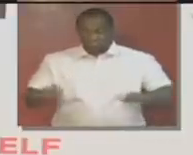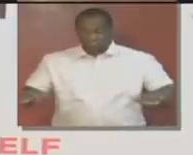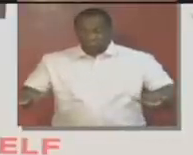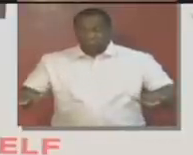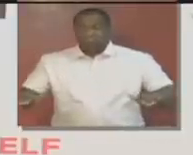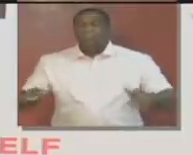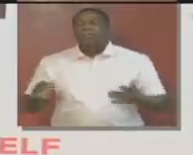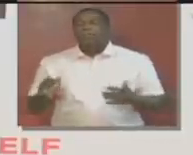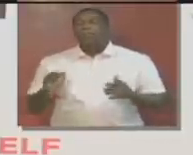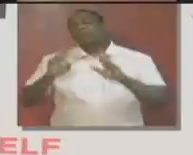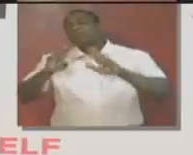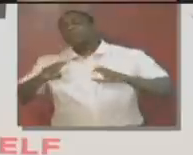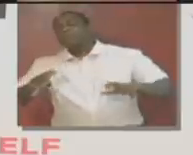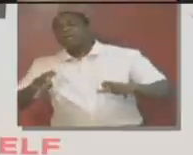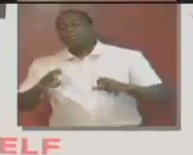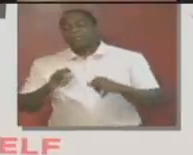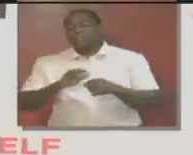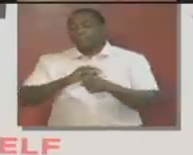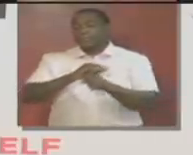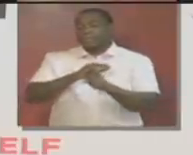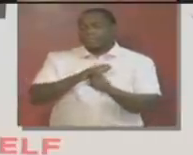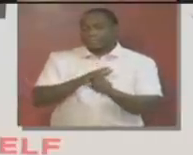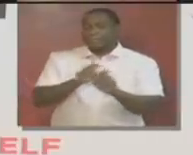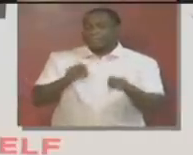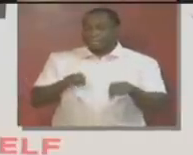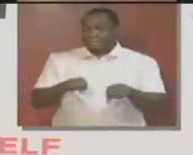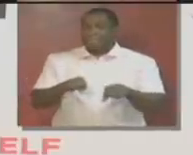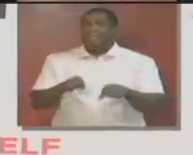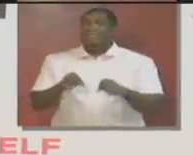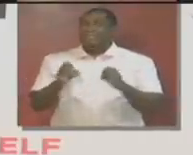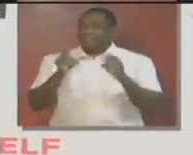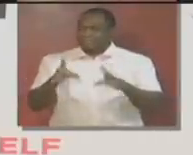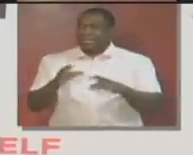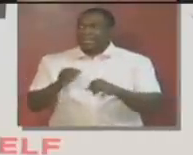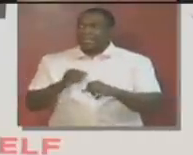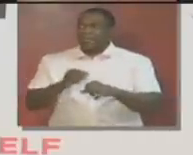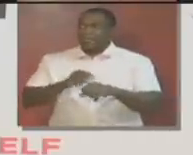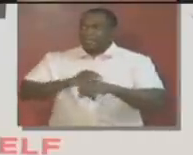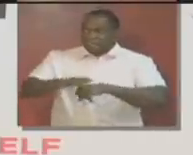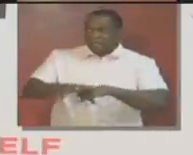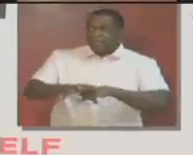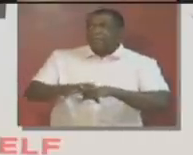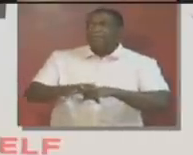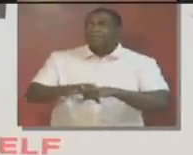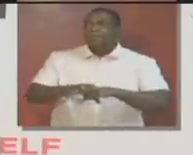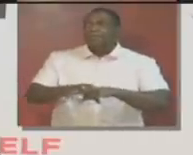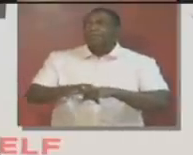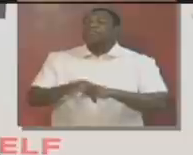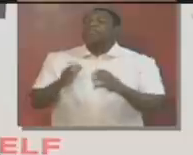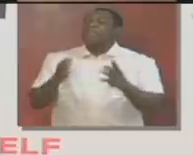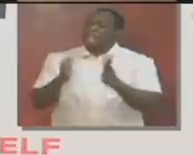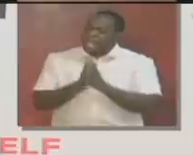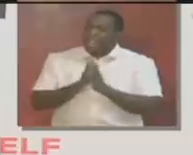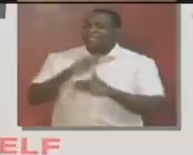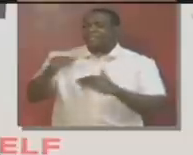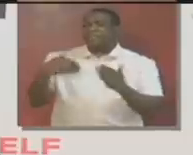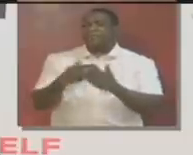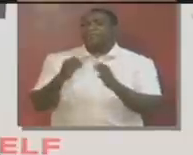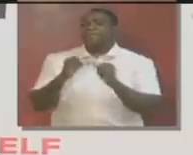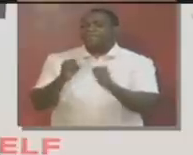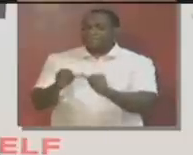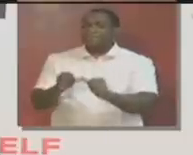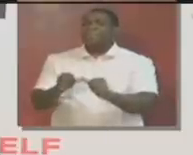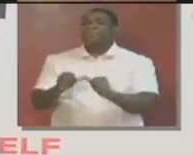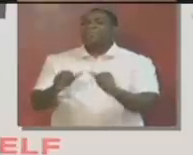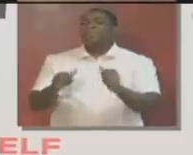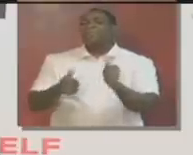have serious implications. So we ask everyone to continue to do all that you've been doing to get us to this stage. As we leave you